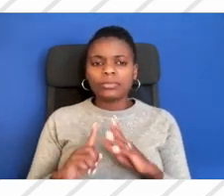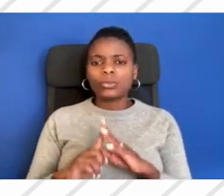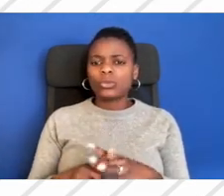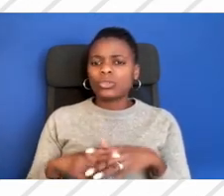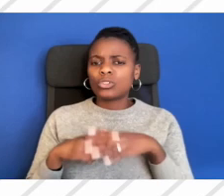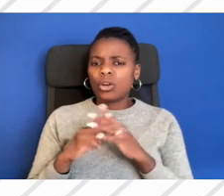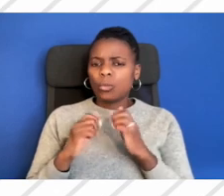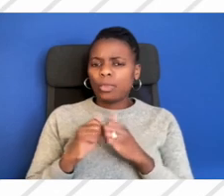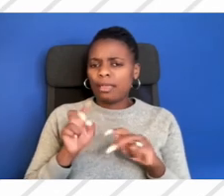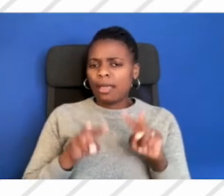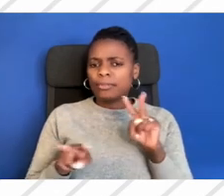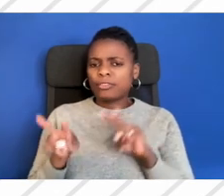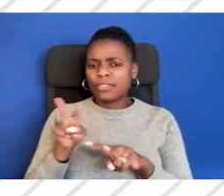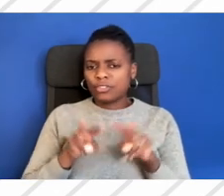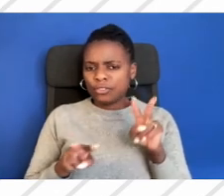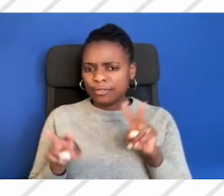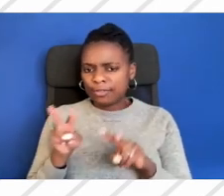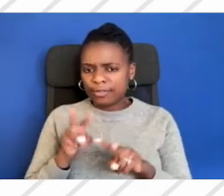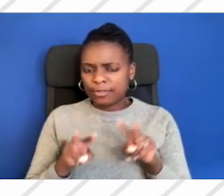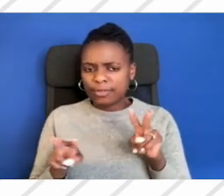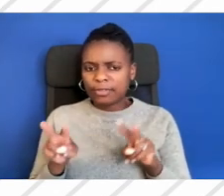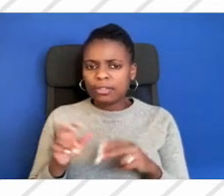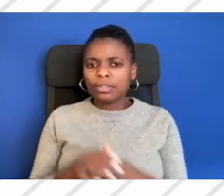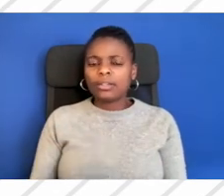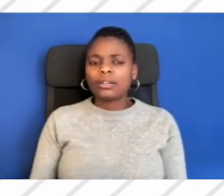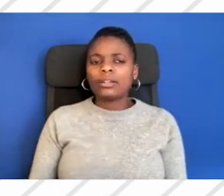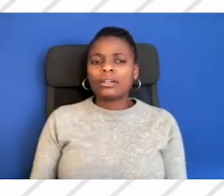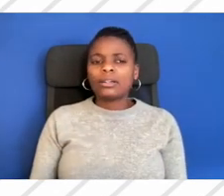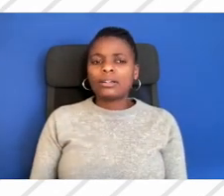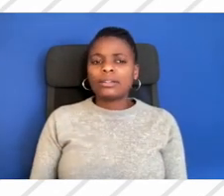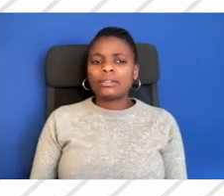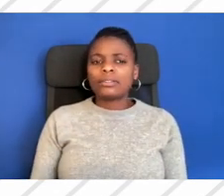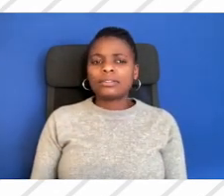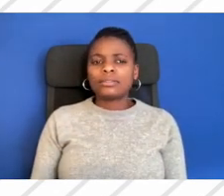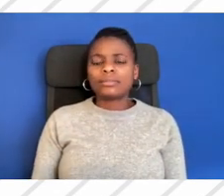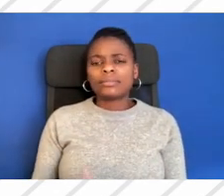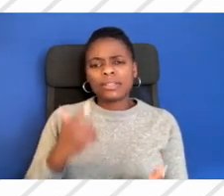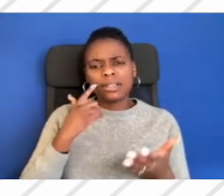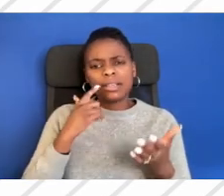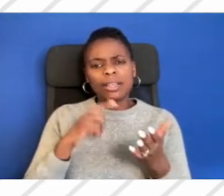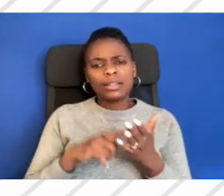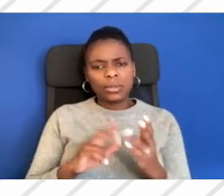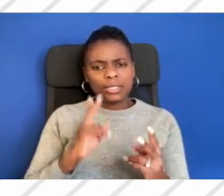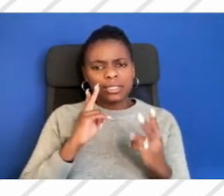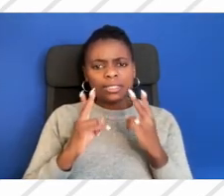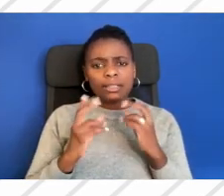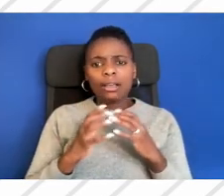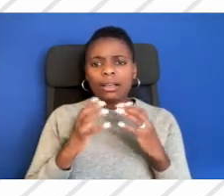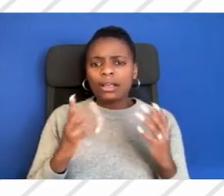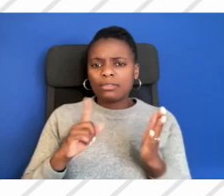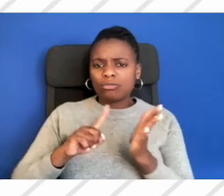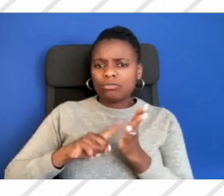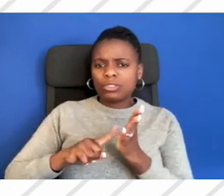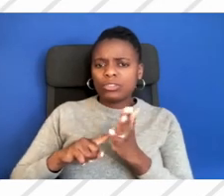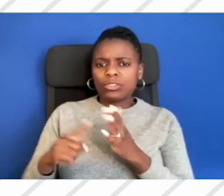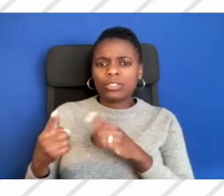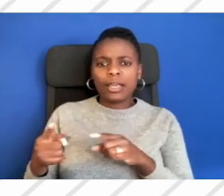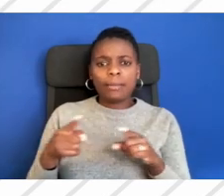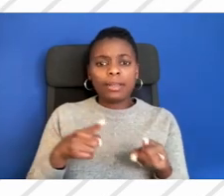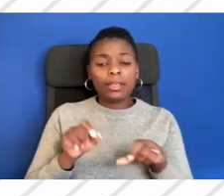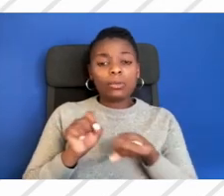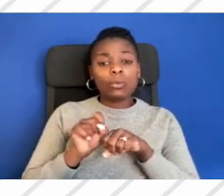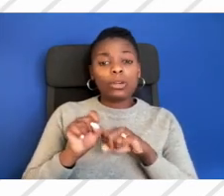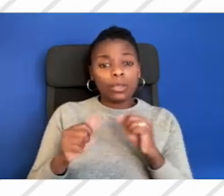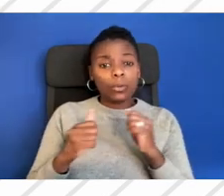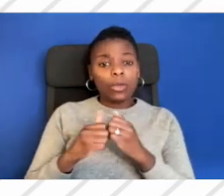observation. And I noticed that seeing a lot of research happen and working with researchers, I